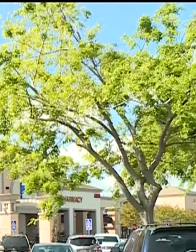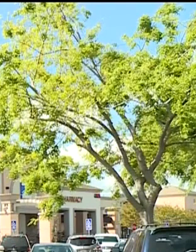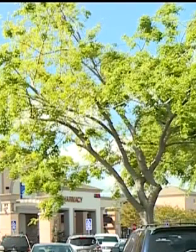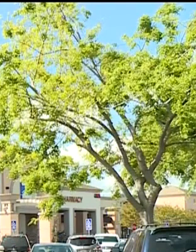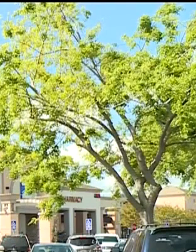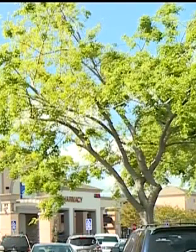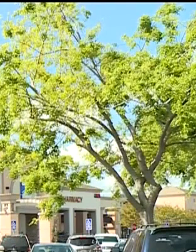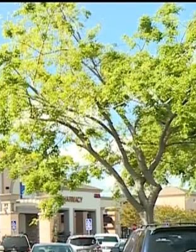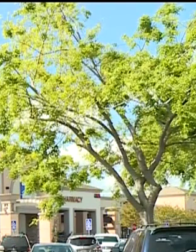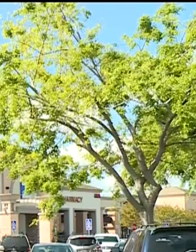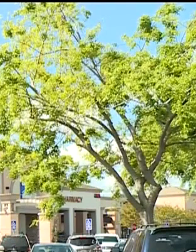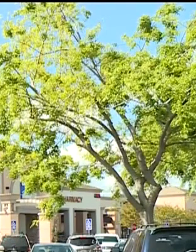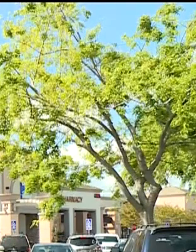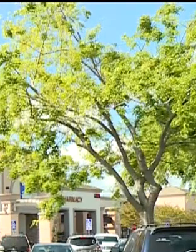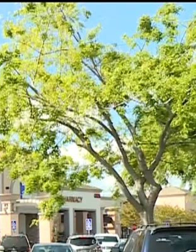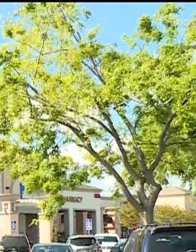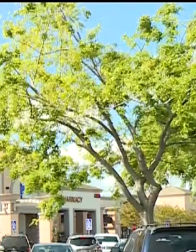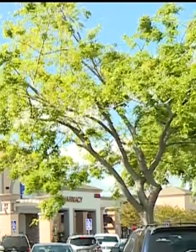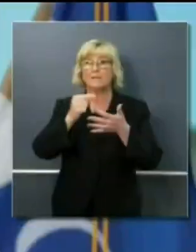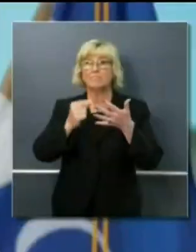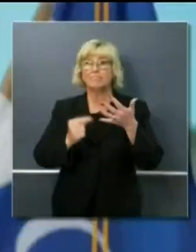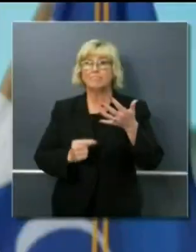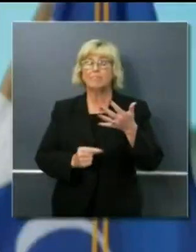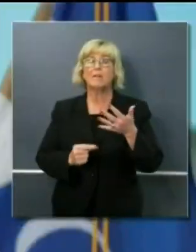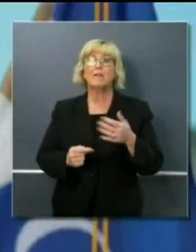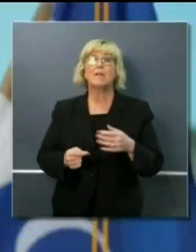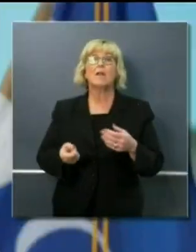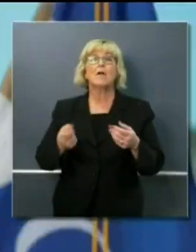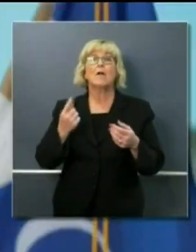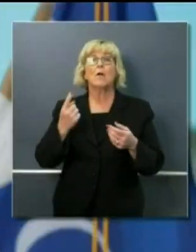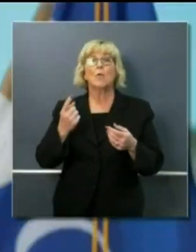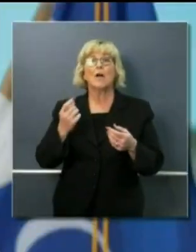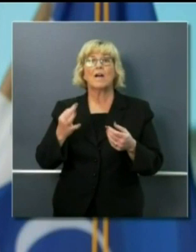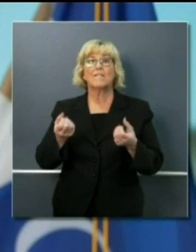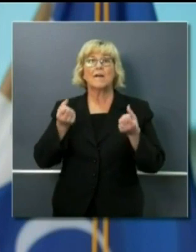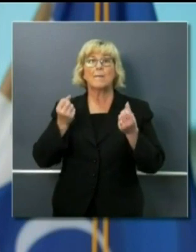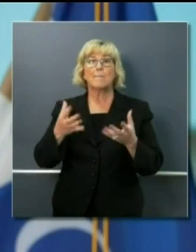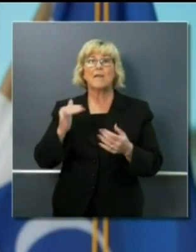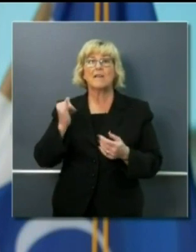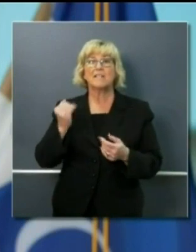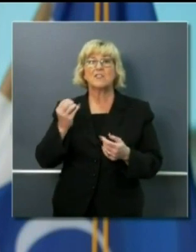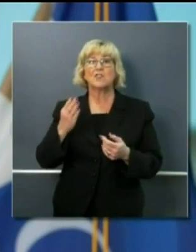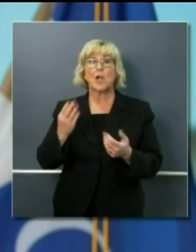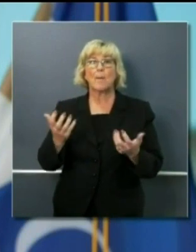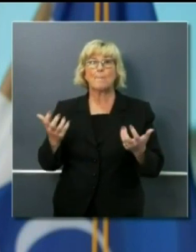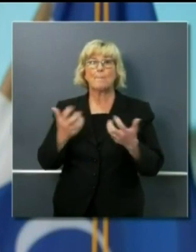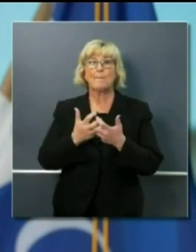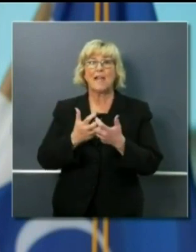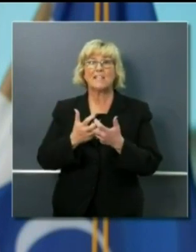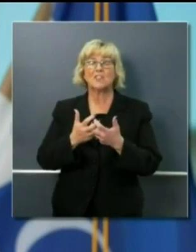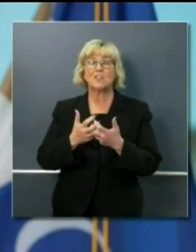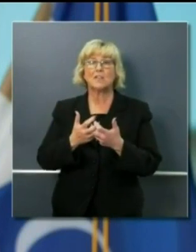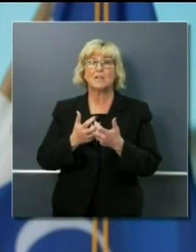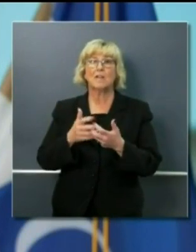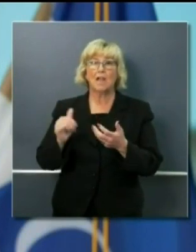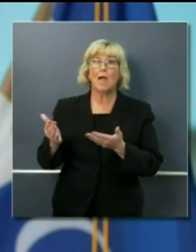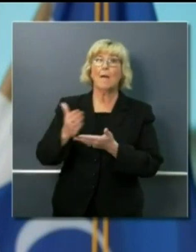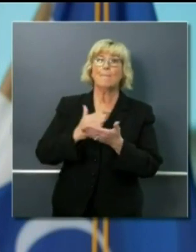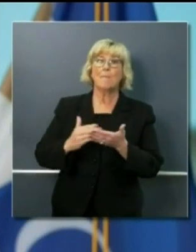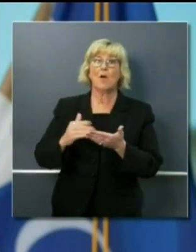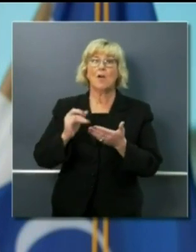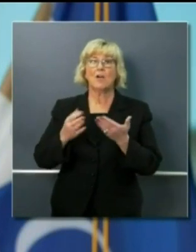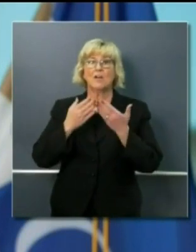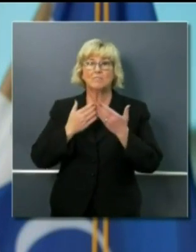says this is just one of the options for you out there. It's one of many job matching sites that are part of